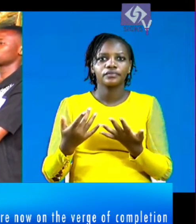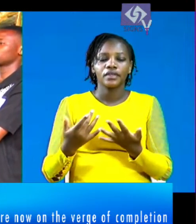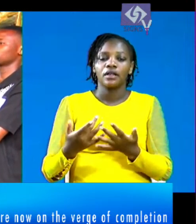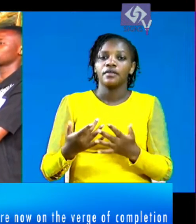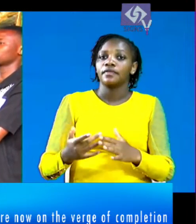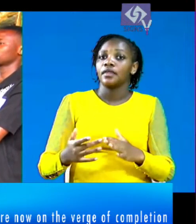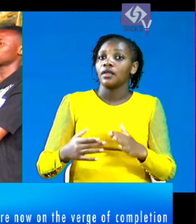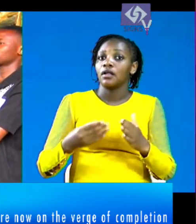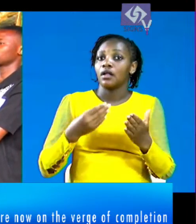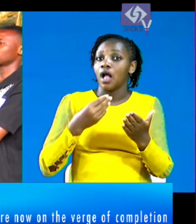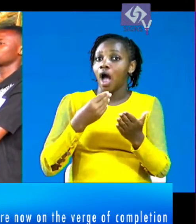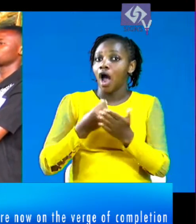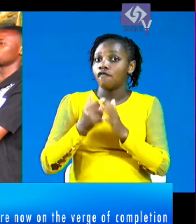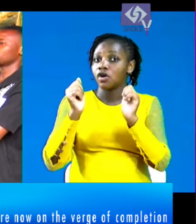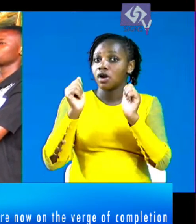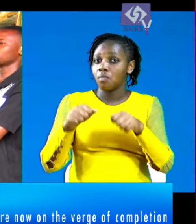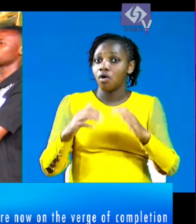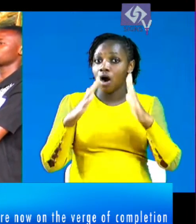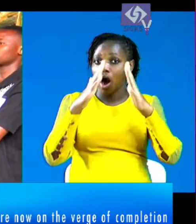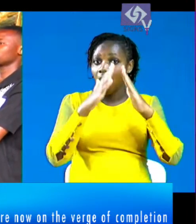housing